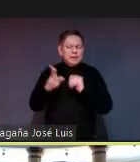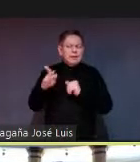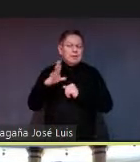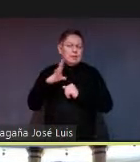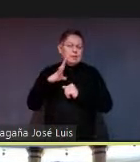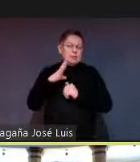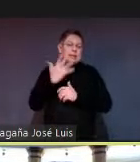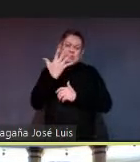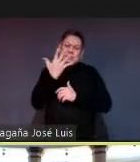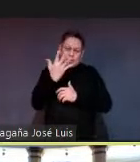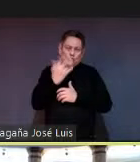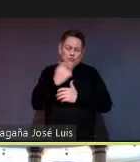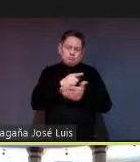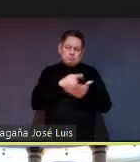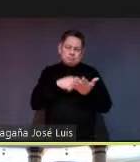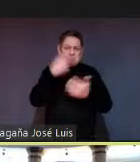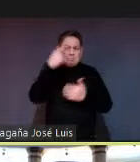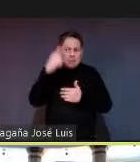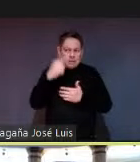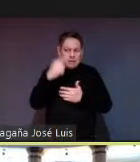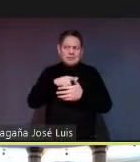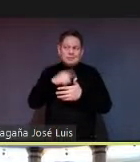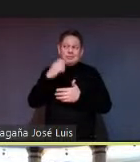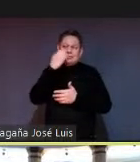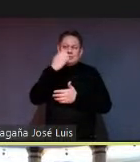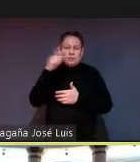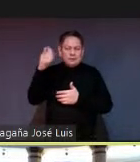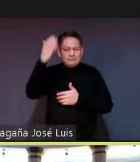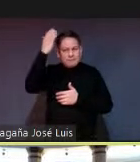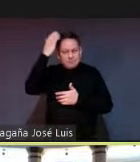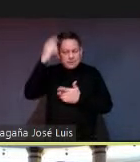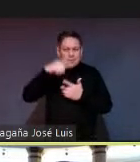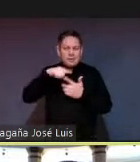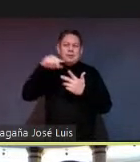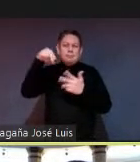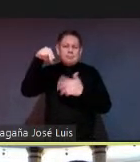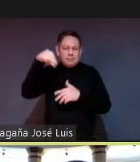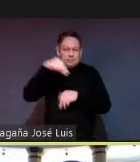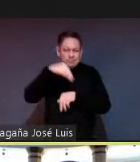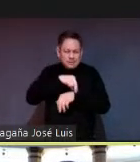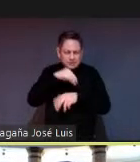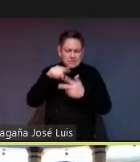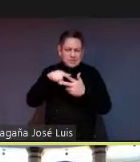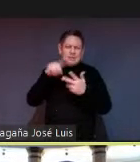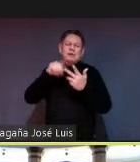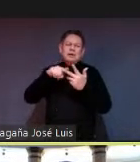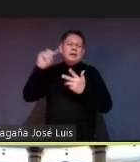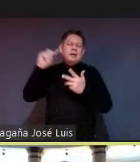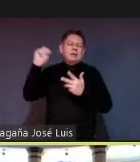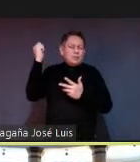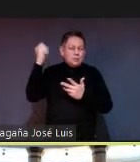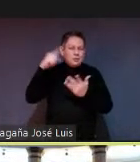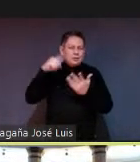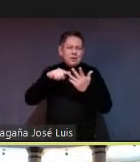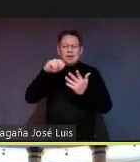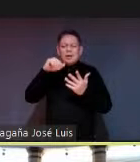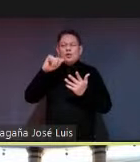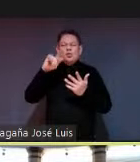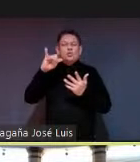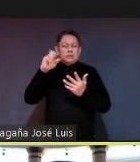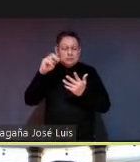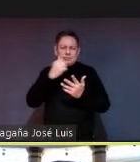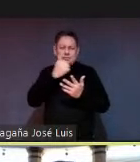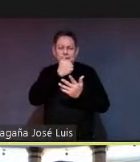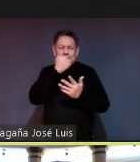So we already have the 5 curriculum for the nursing school, obstetric school, medical technology